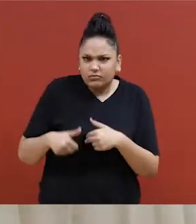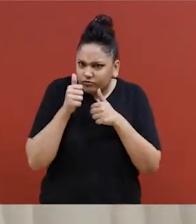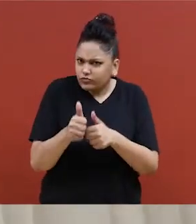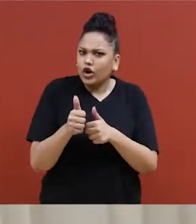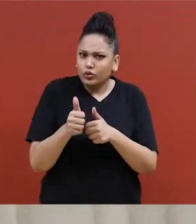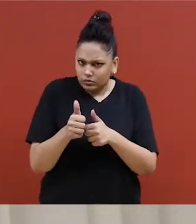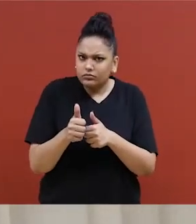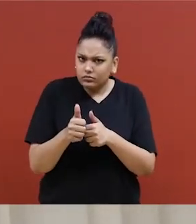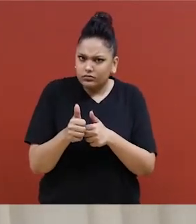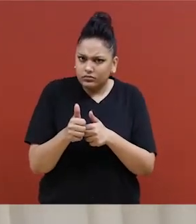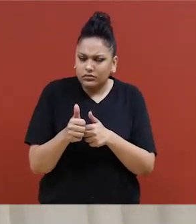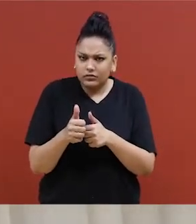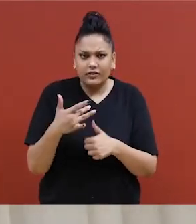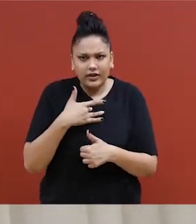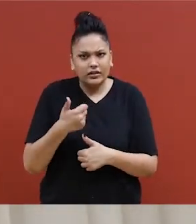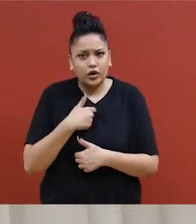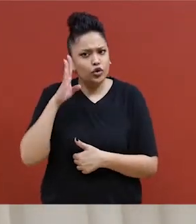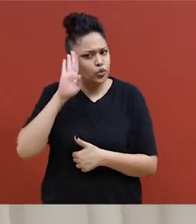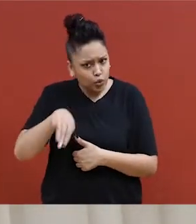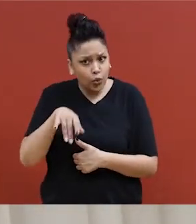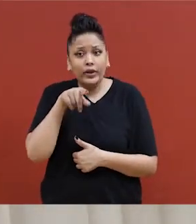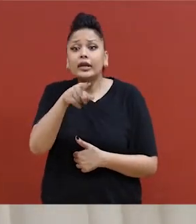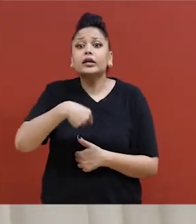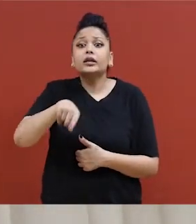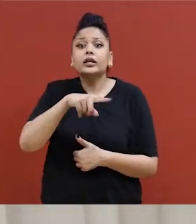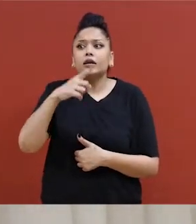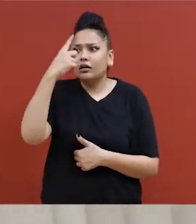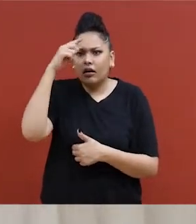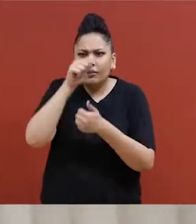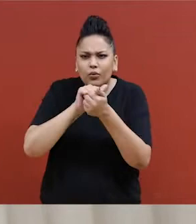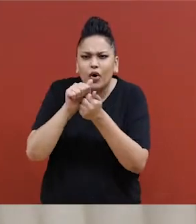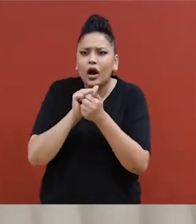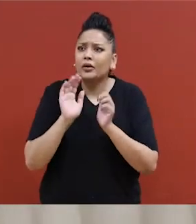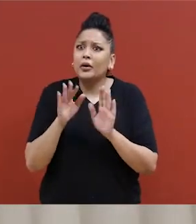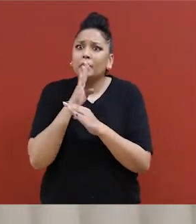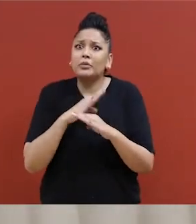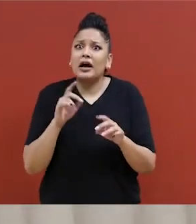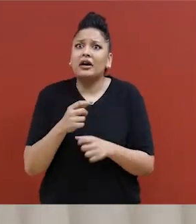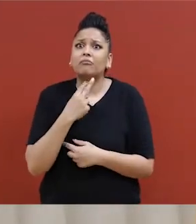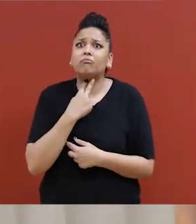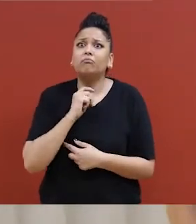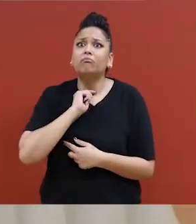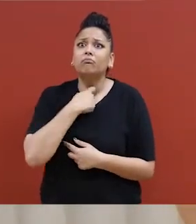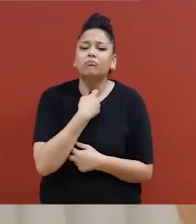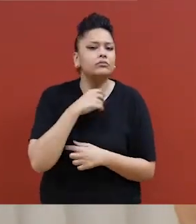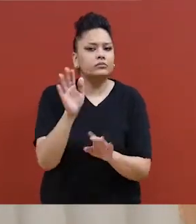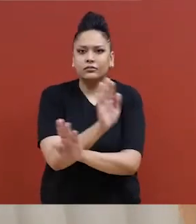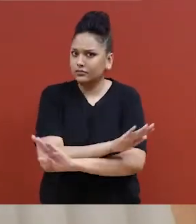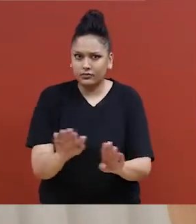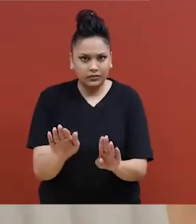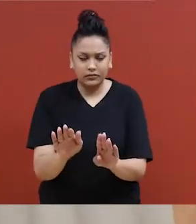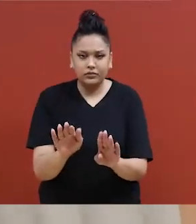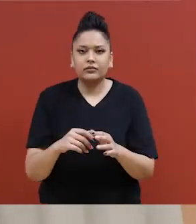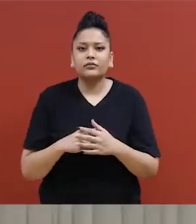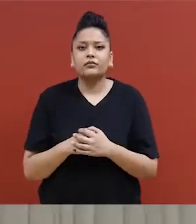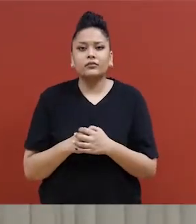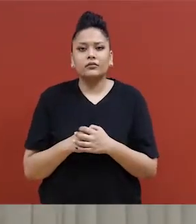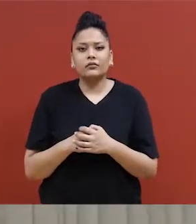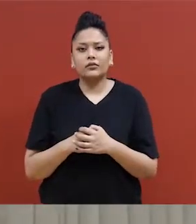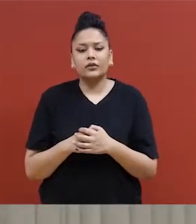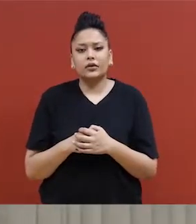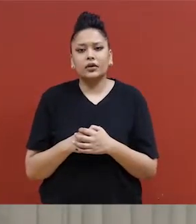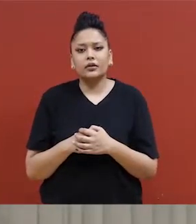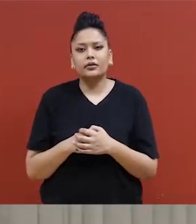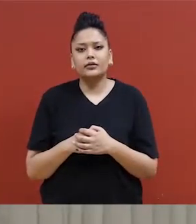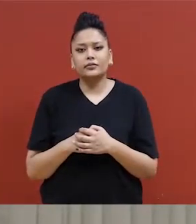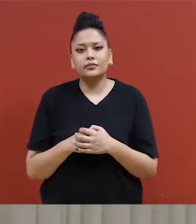you to do, and know that we have been programmed to stay quiet. I would say, again, that appears to